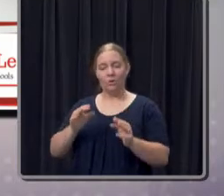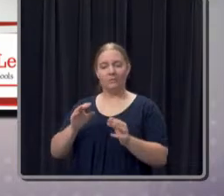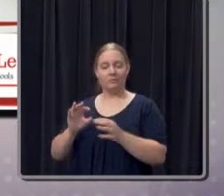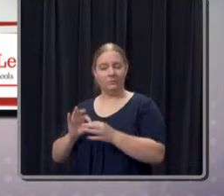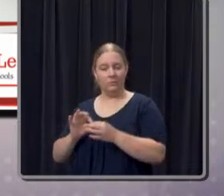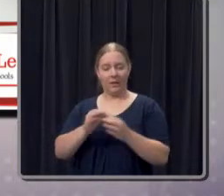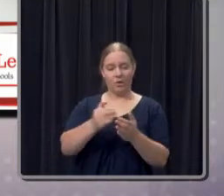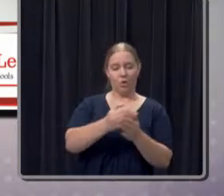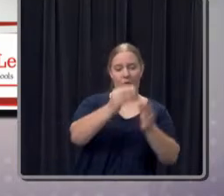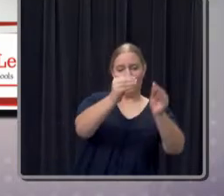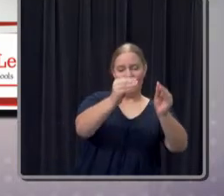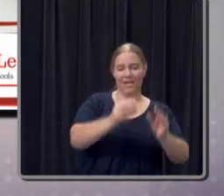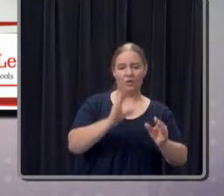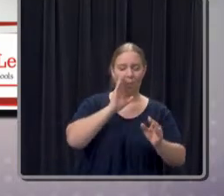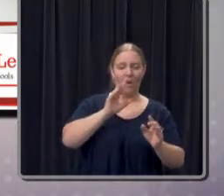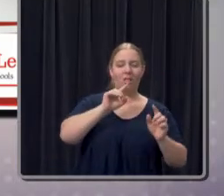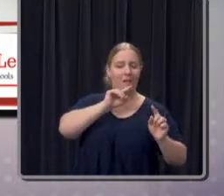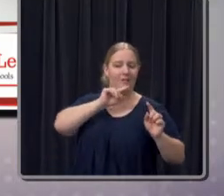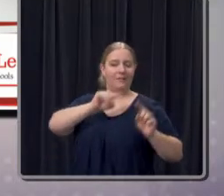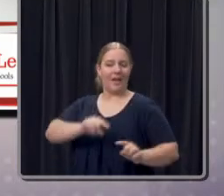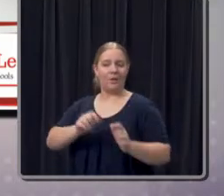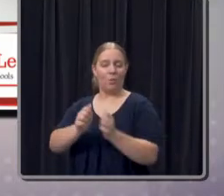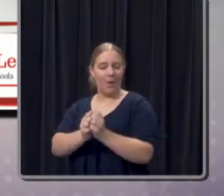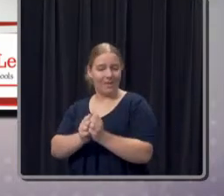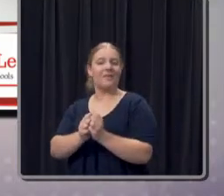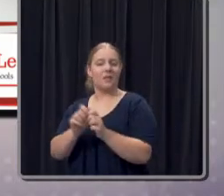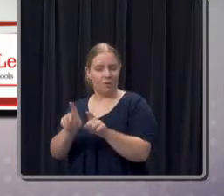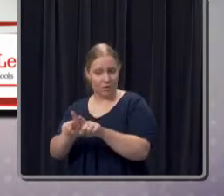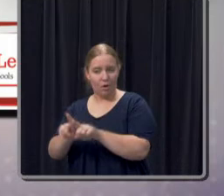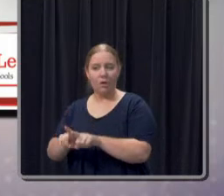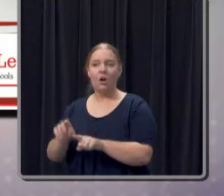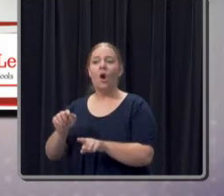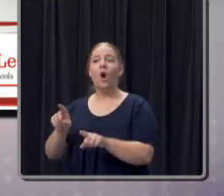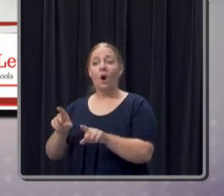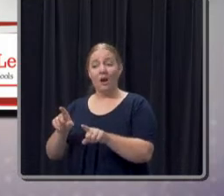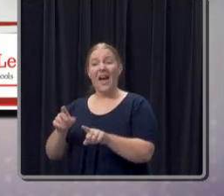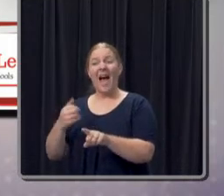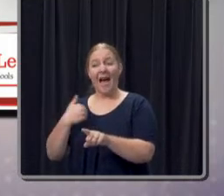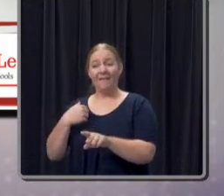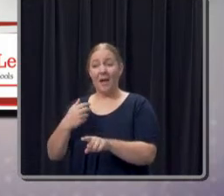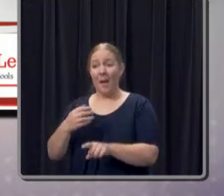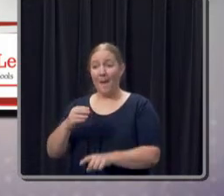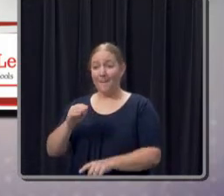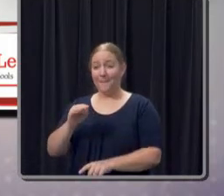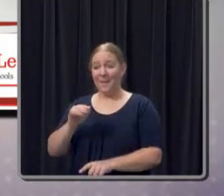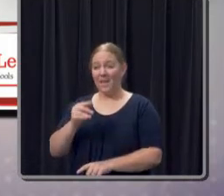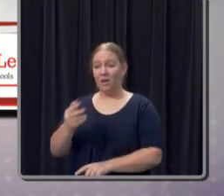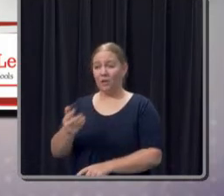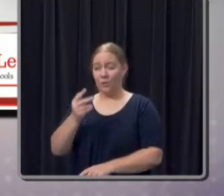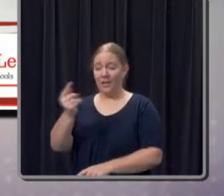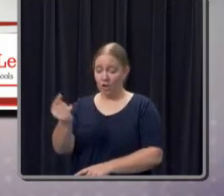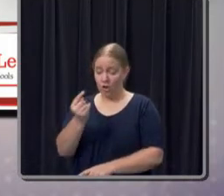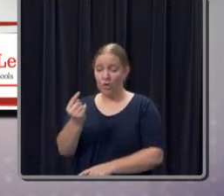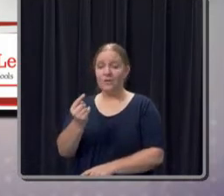new educators attend with them as well. We also have Big 3 Tuesdays, Tuesdays set